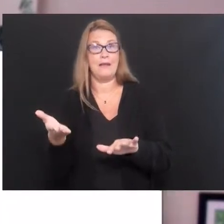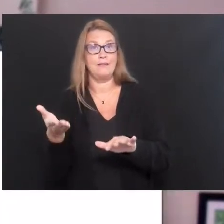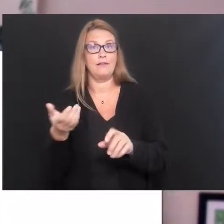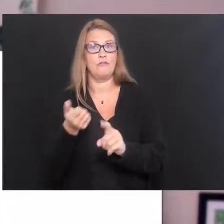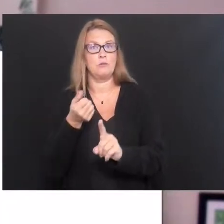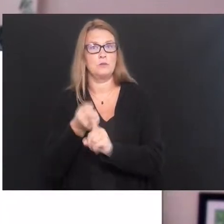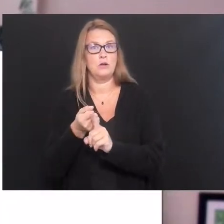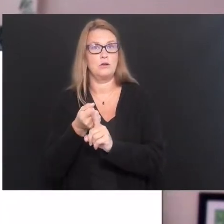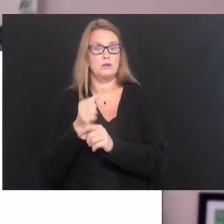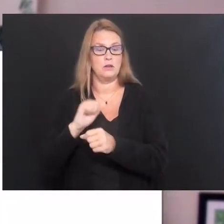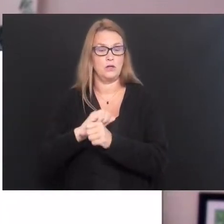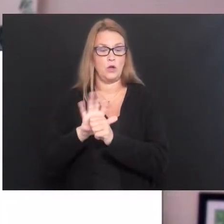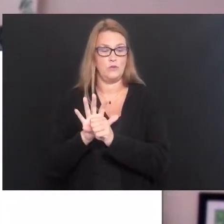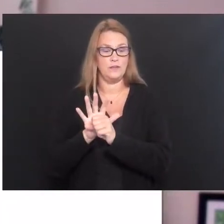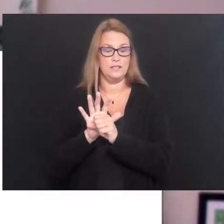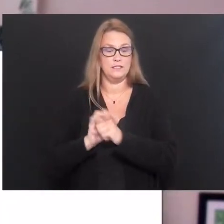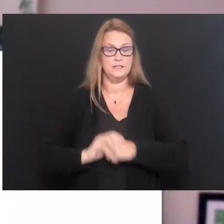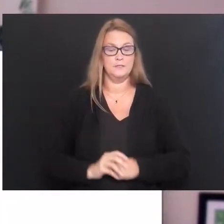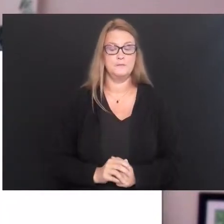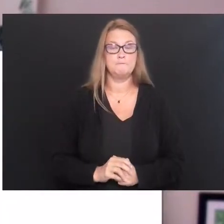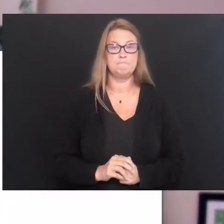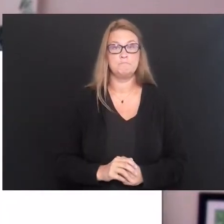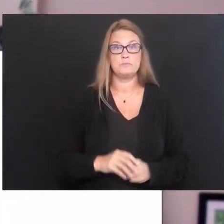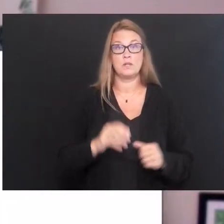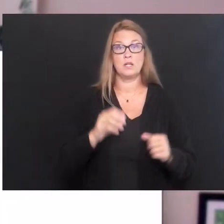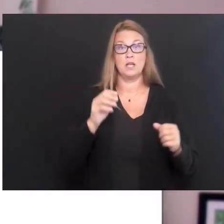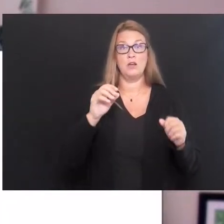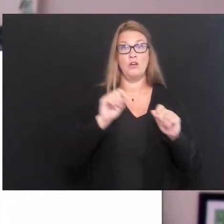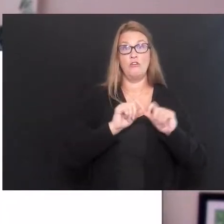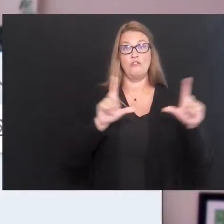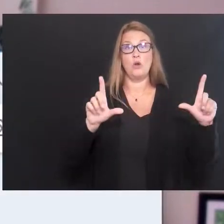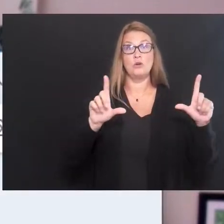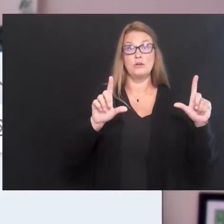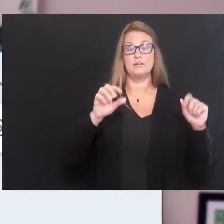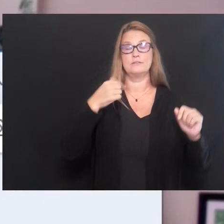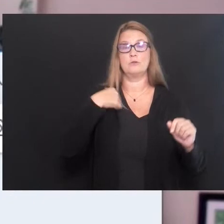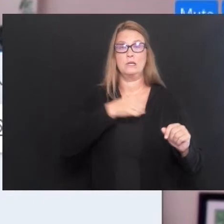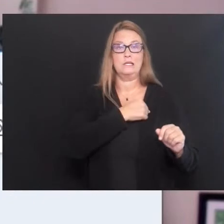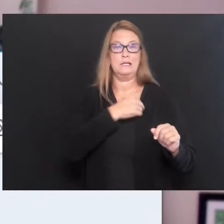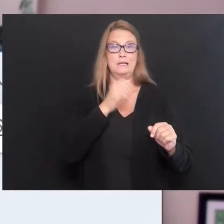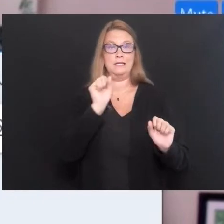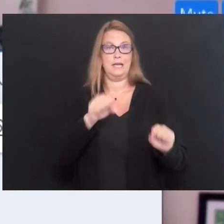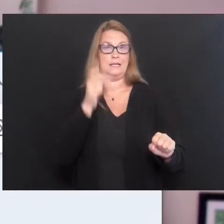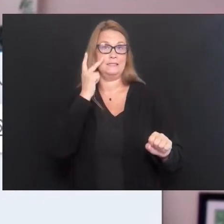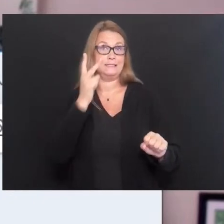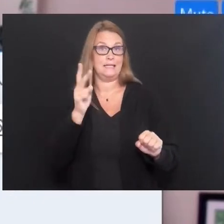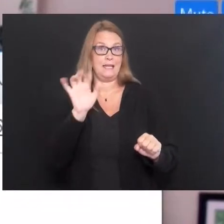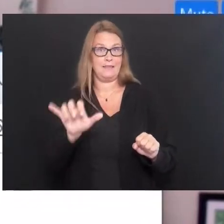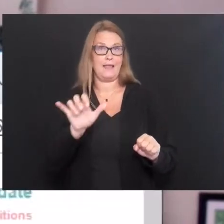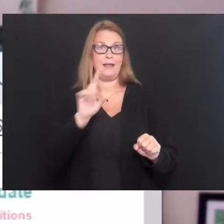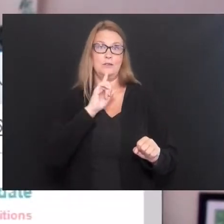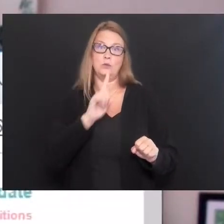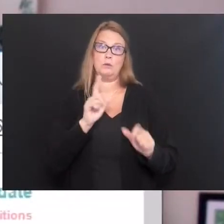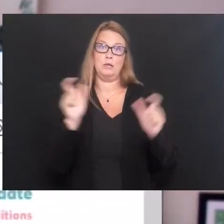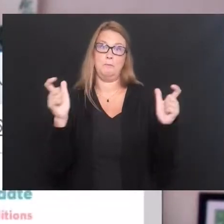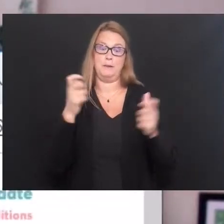with full vaccination and current vaccination, COVID-19 is a preventable cause of death.